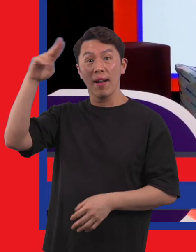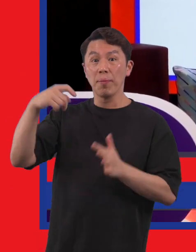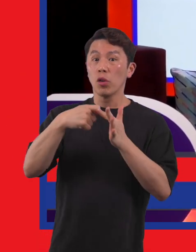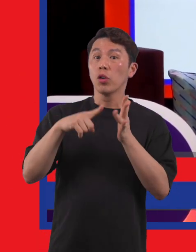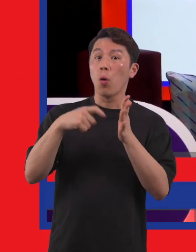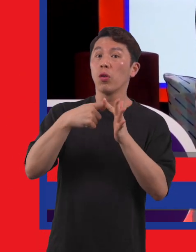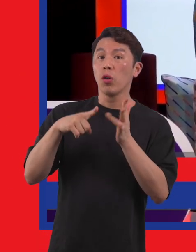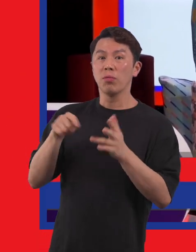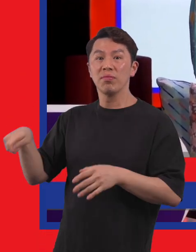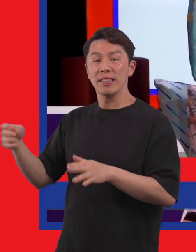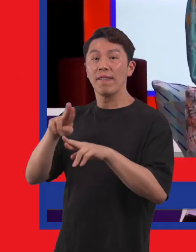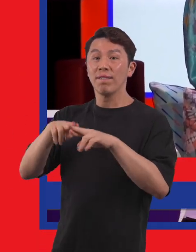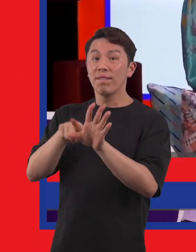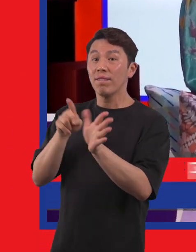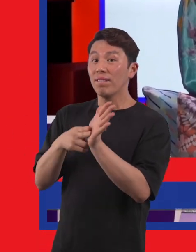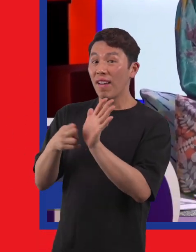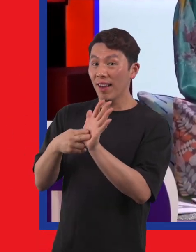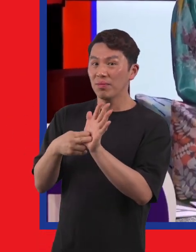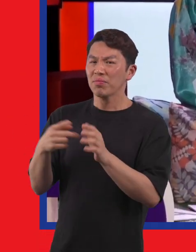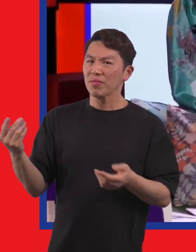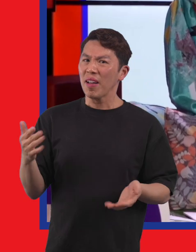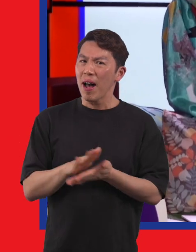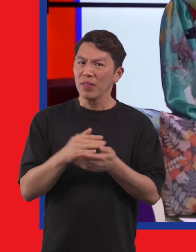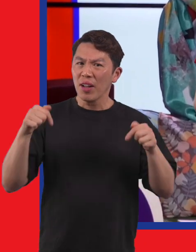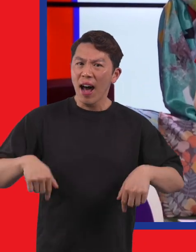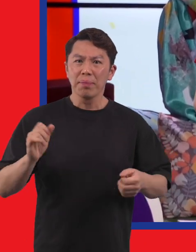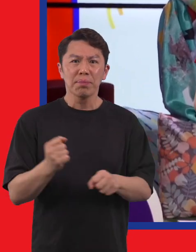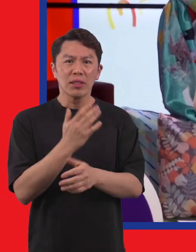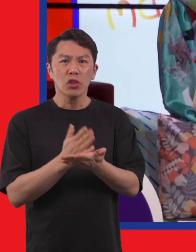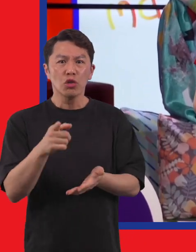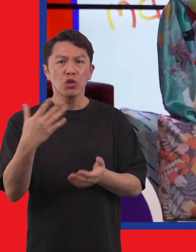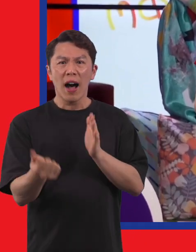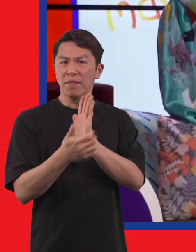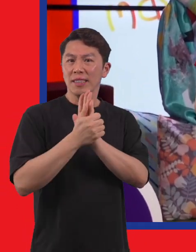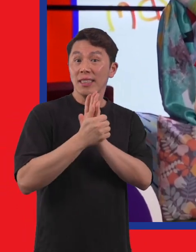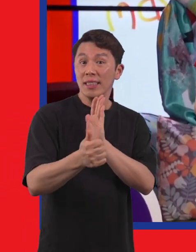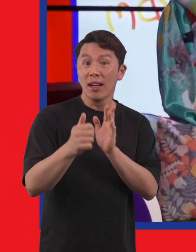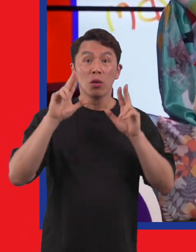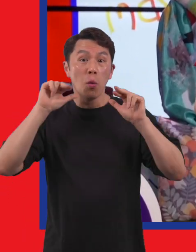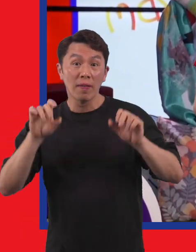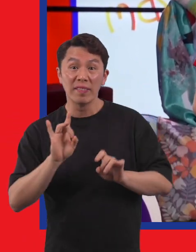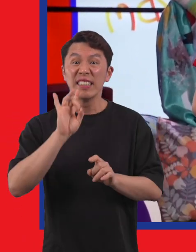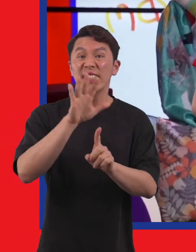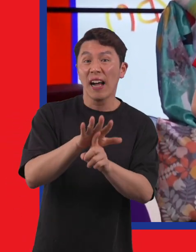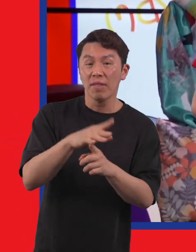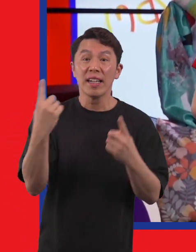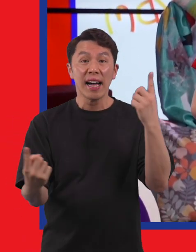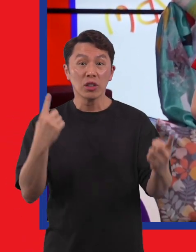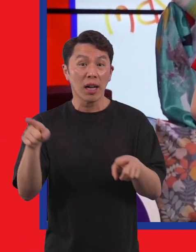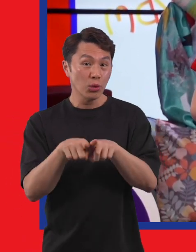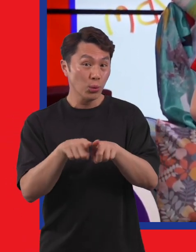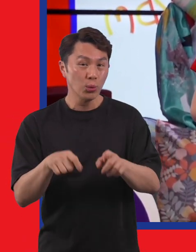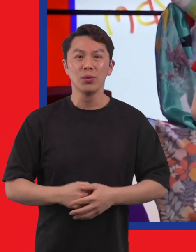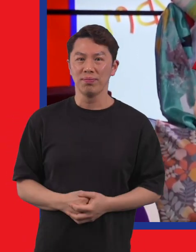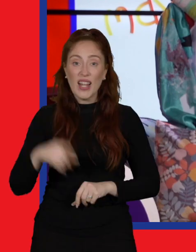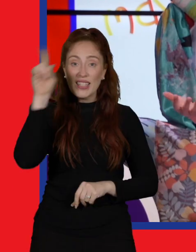everyone. Australia's biggest child safety lesson is all about giving you the personal safety skills to help you look after yourself